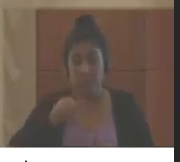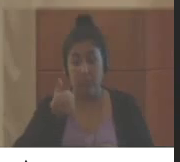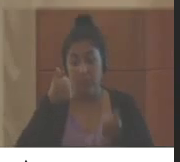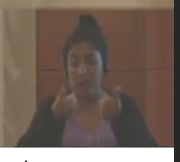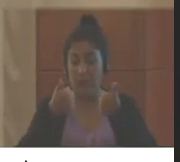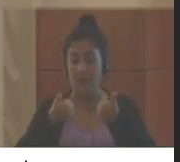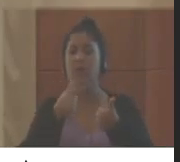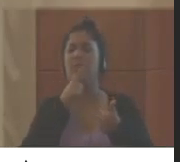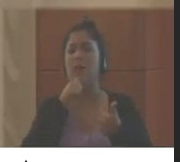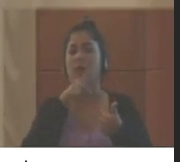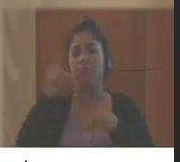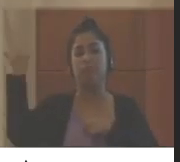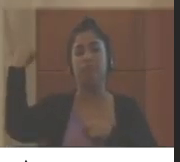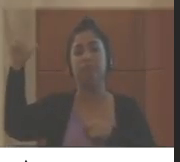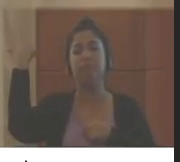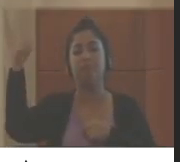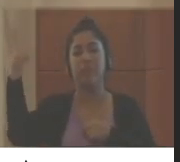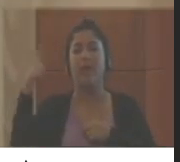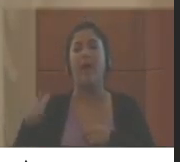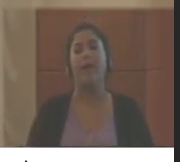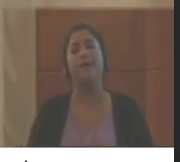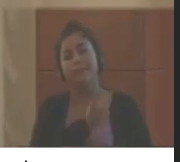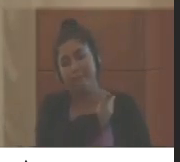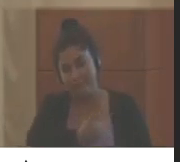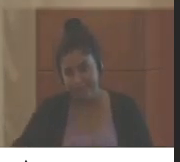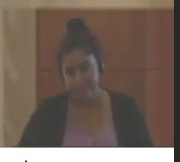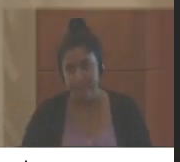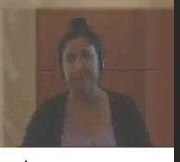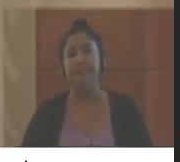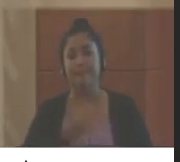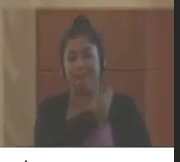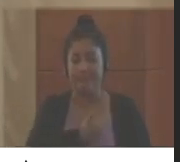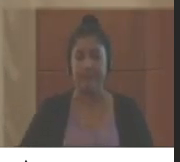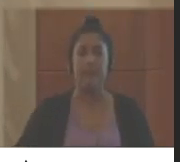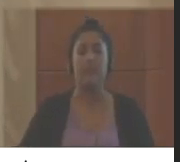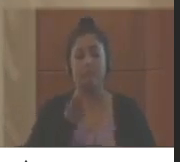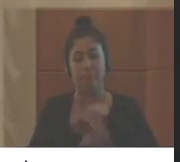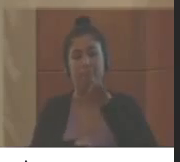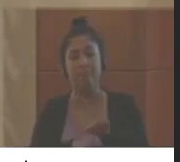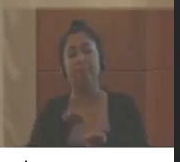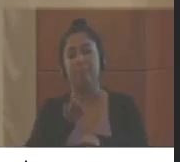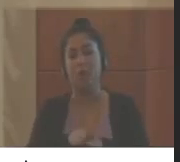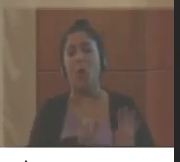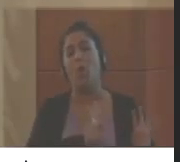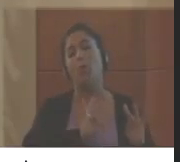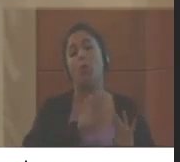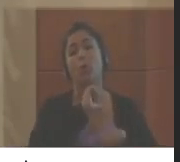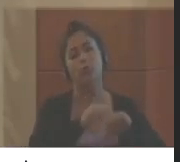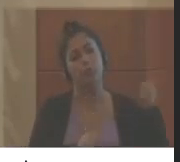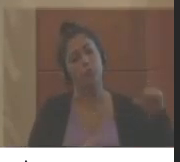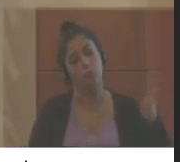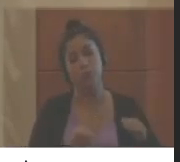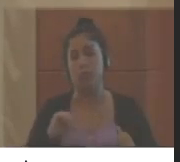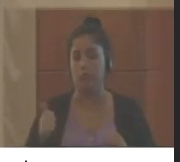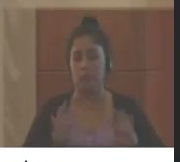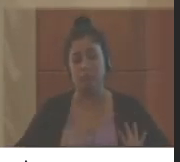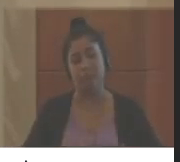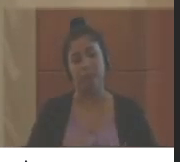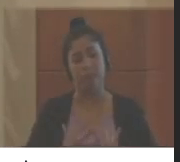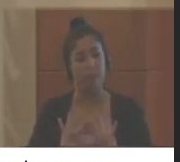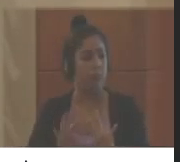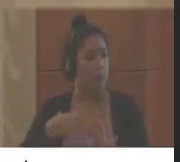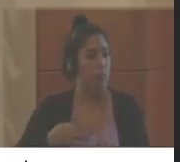the President of the Republic is the visionary that is marking the ways. A few days ago, we won an award in Colombia,